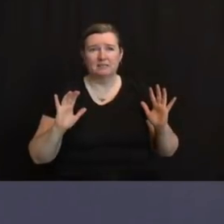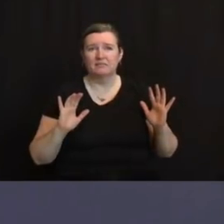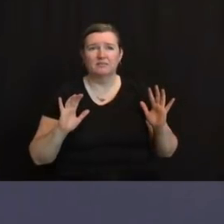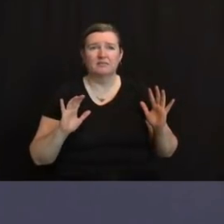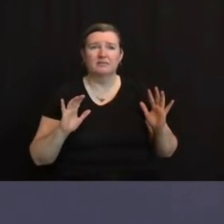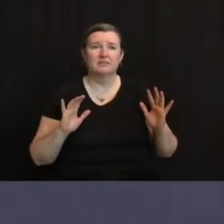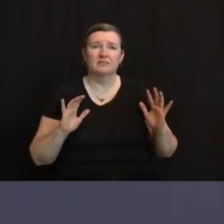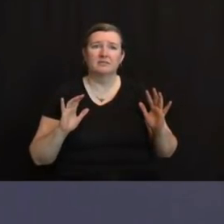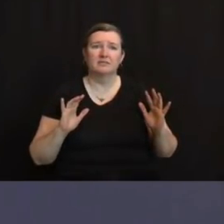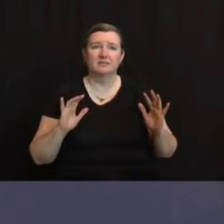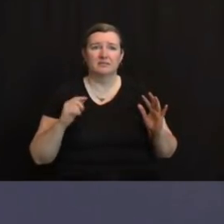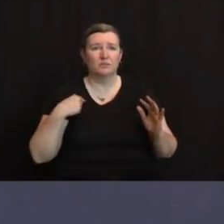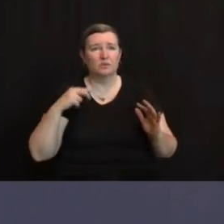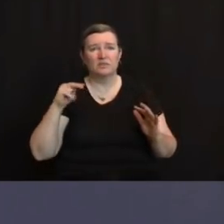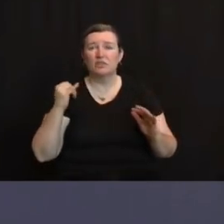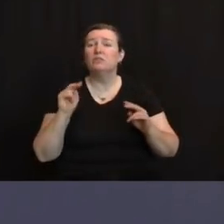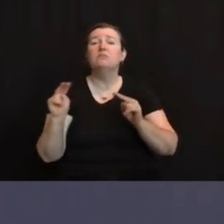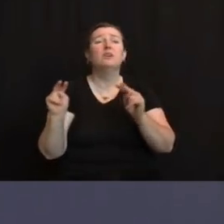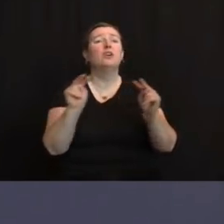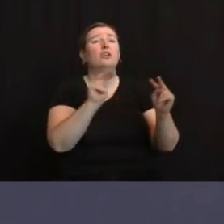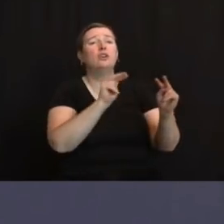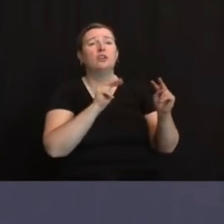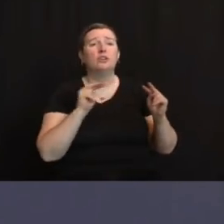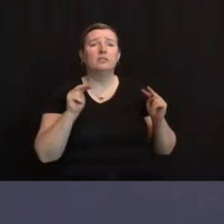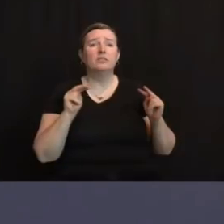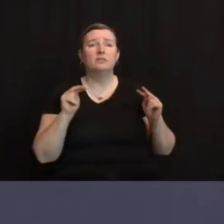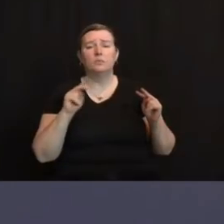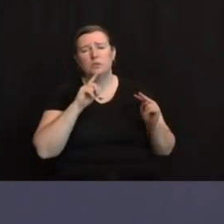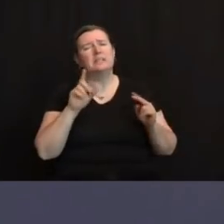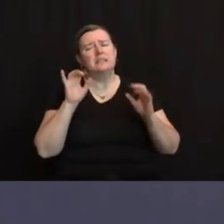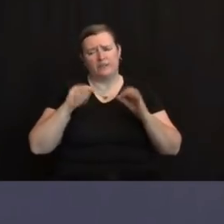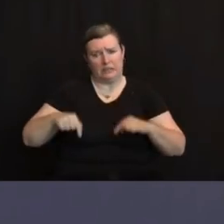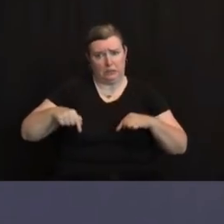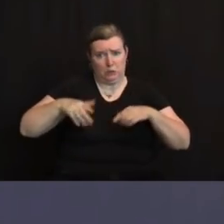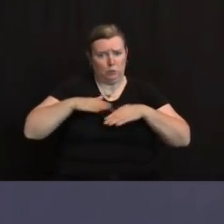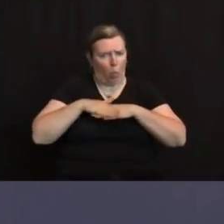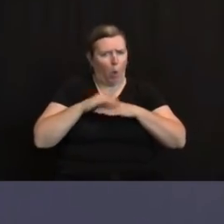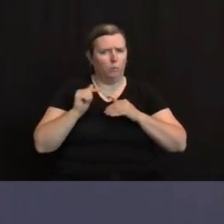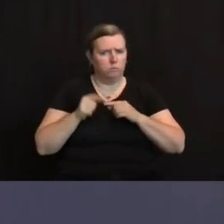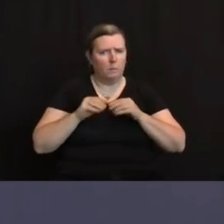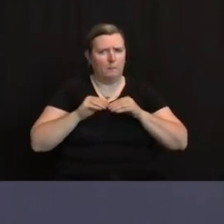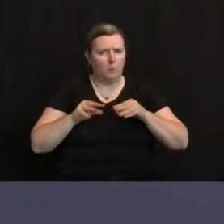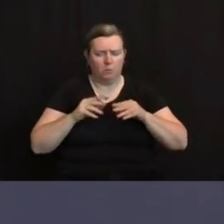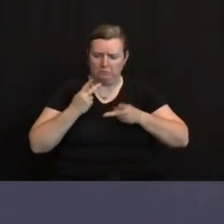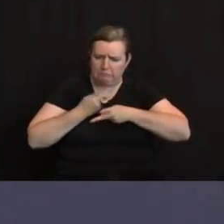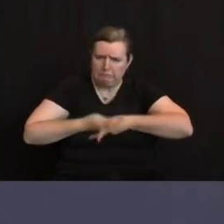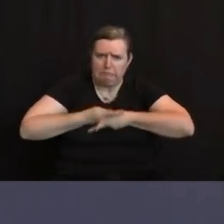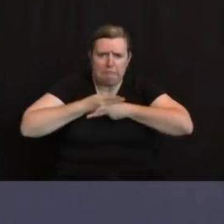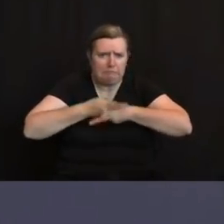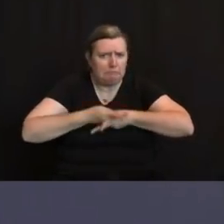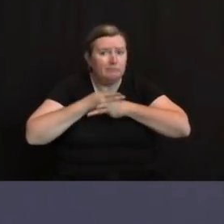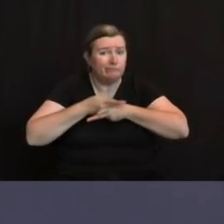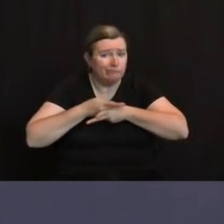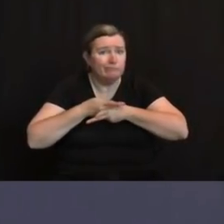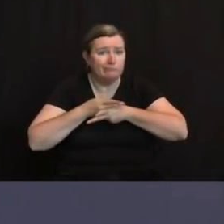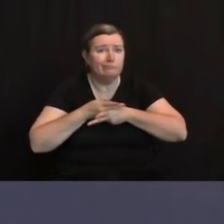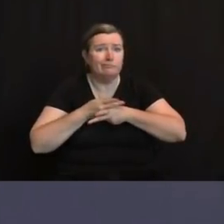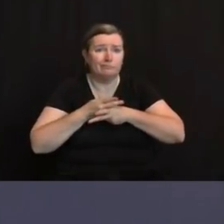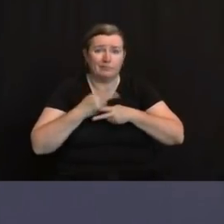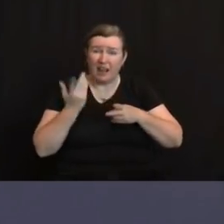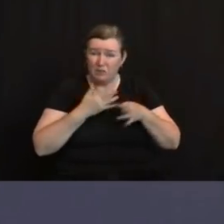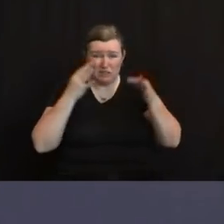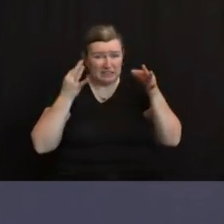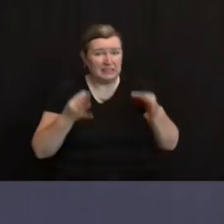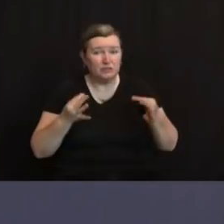we're taking. It is with a very clear method to this process, and we will continue to do